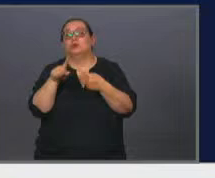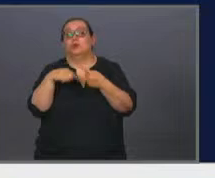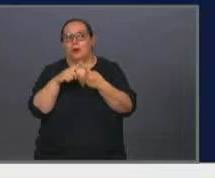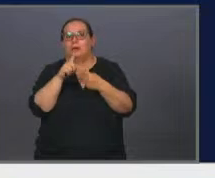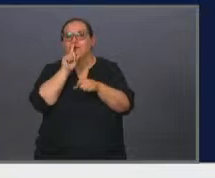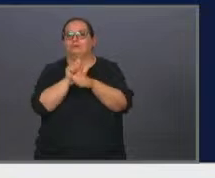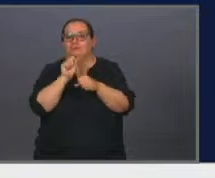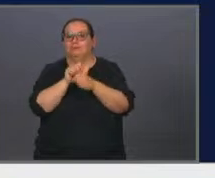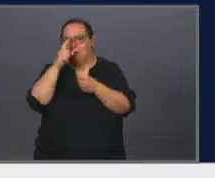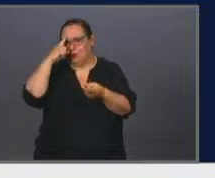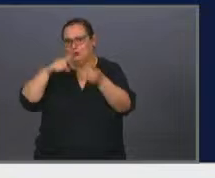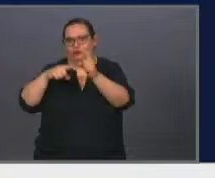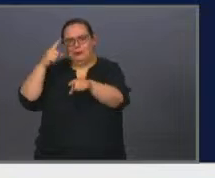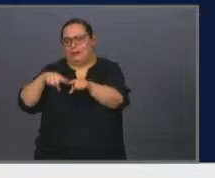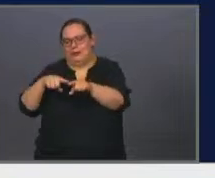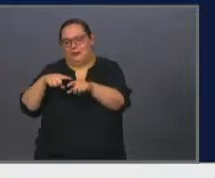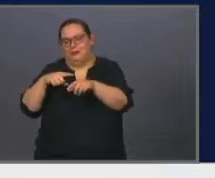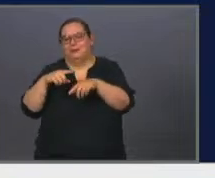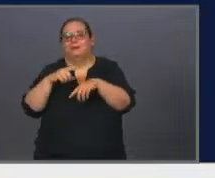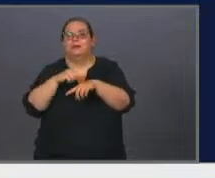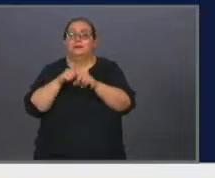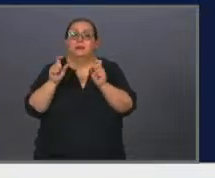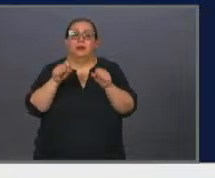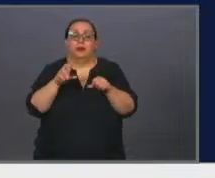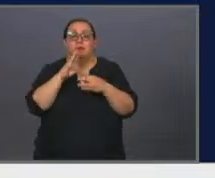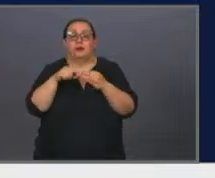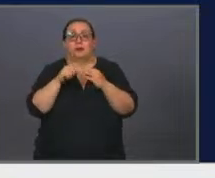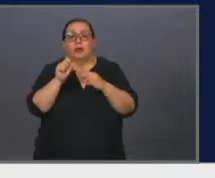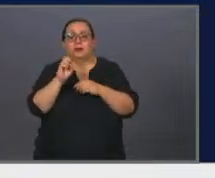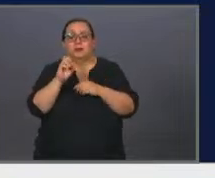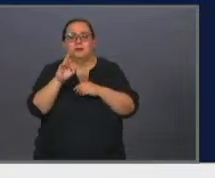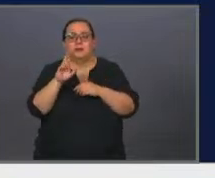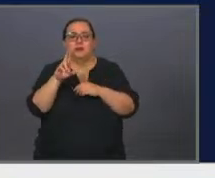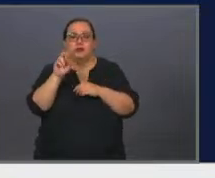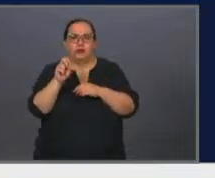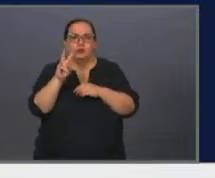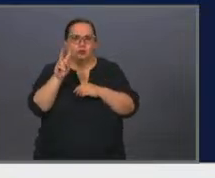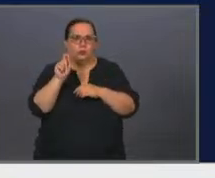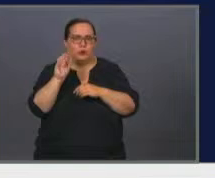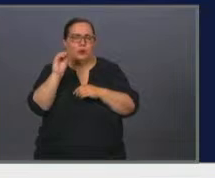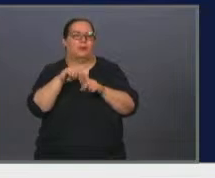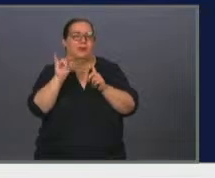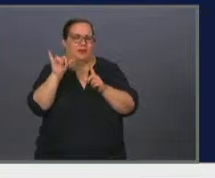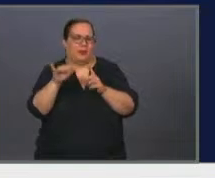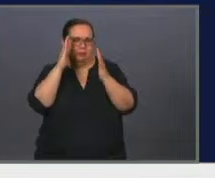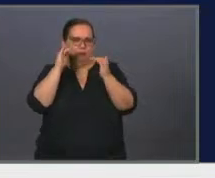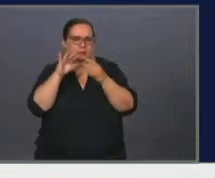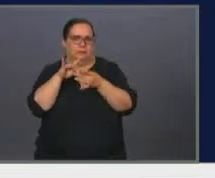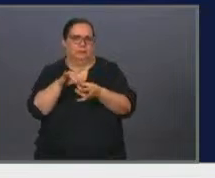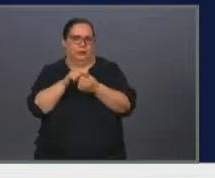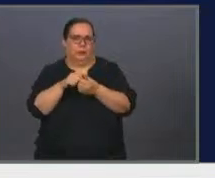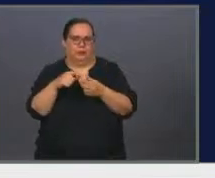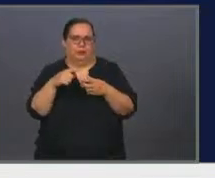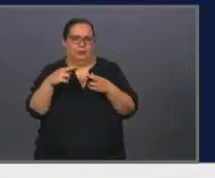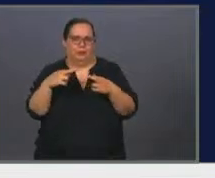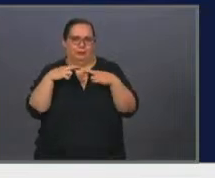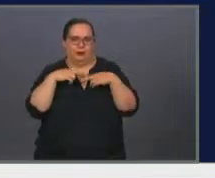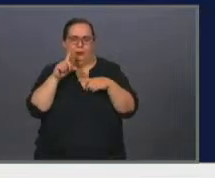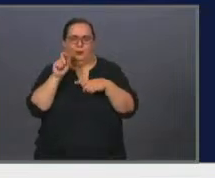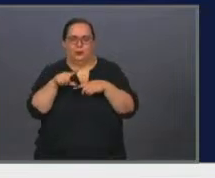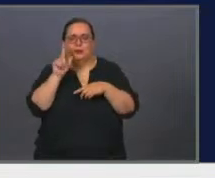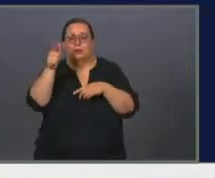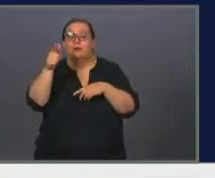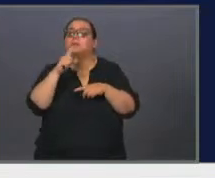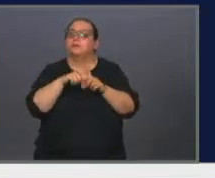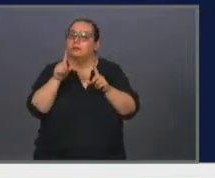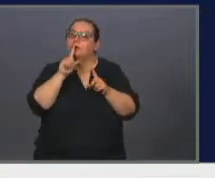there's a lot of things. We could talk about Secure 2.0, but that's hopefully for a retirement question later. There is things that we're doing. When